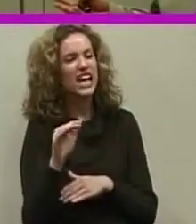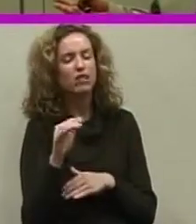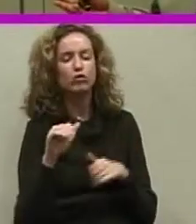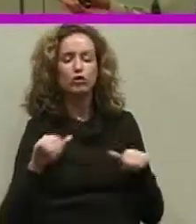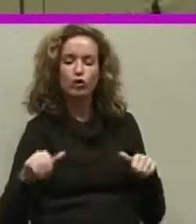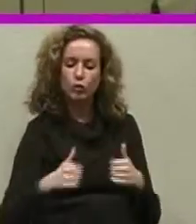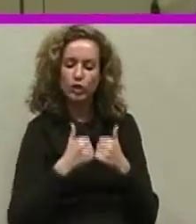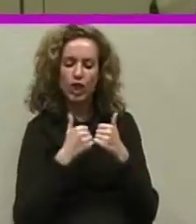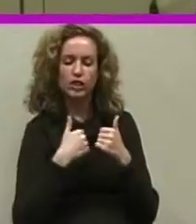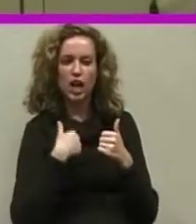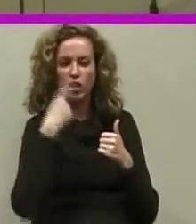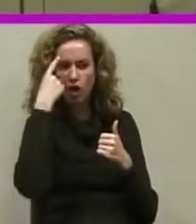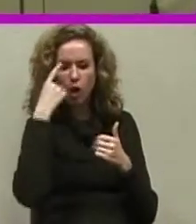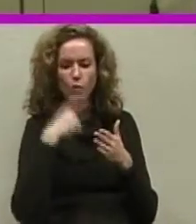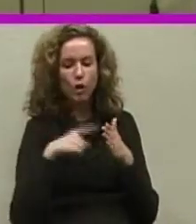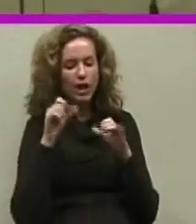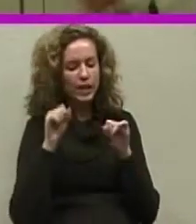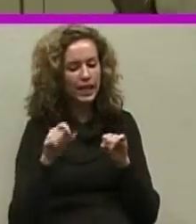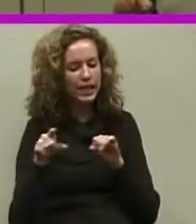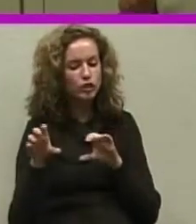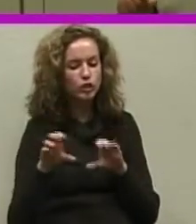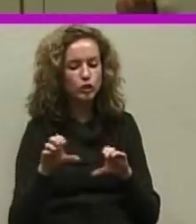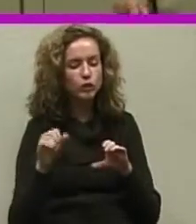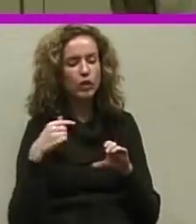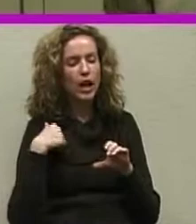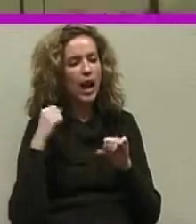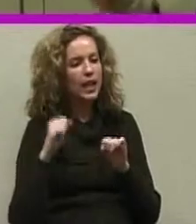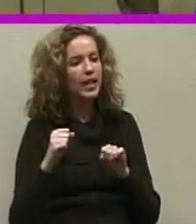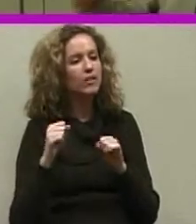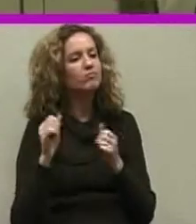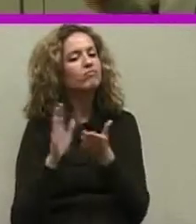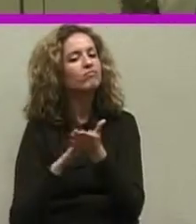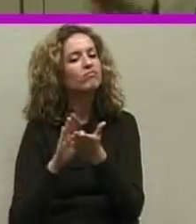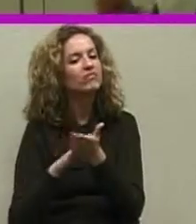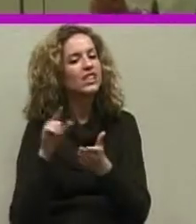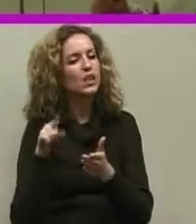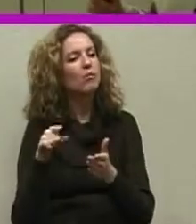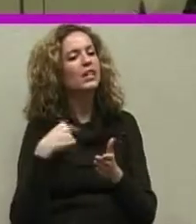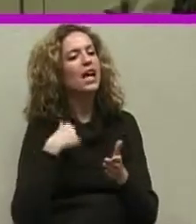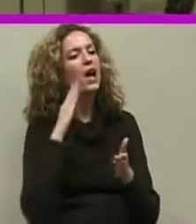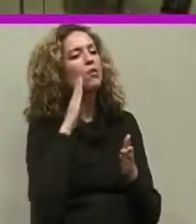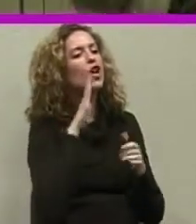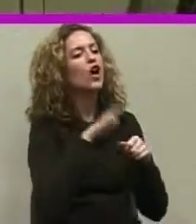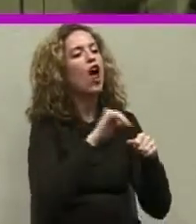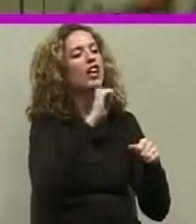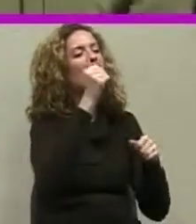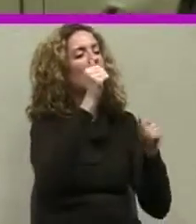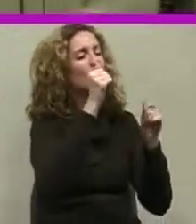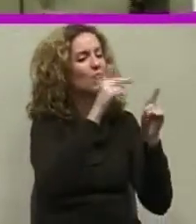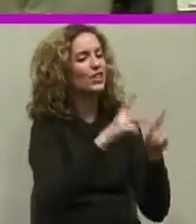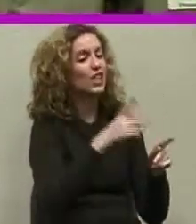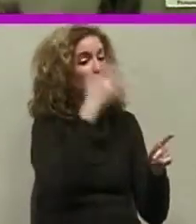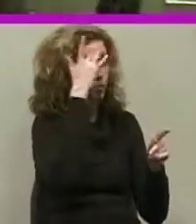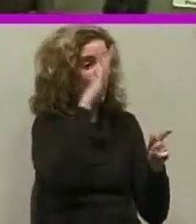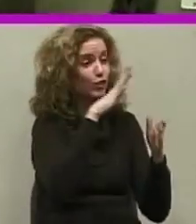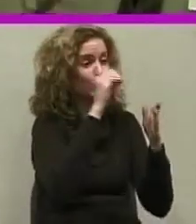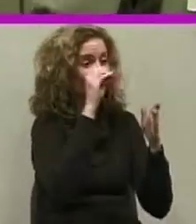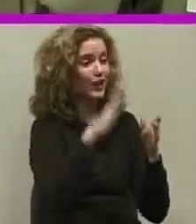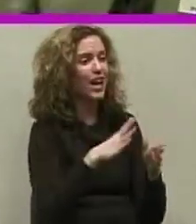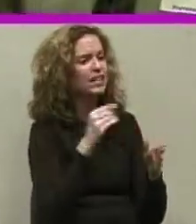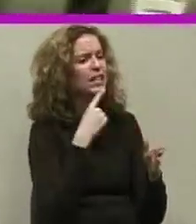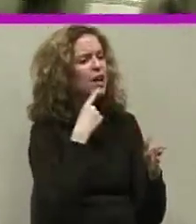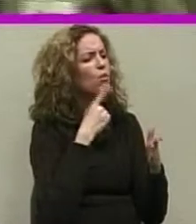be able for me to praise him was I would call on somebody who was a really good, bright student. So I'd say, Brenda, what do you think? And Brenda would give